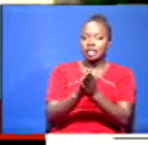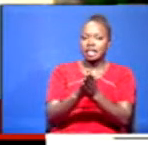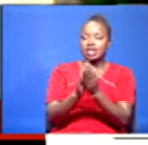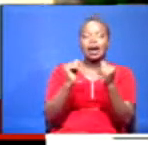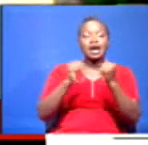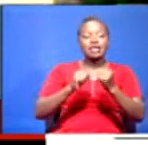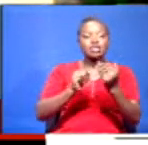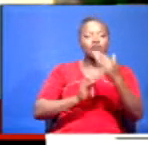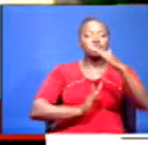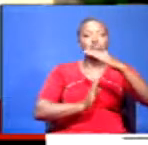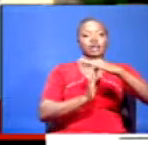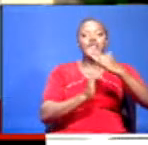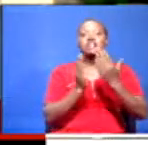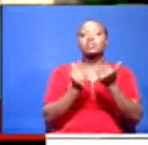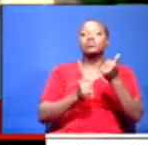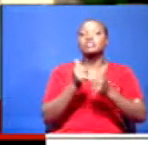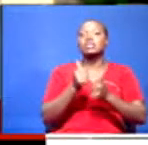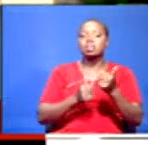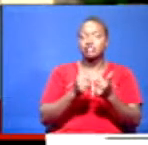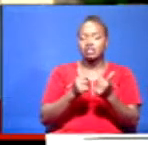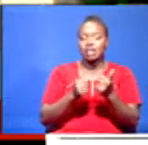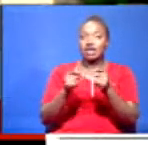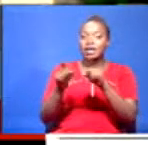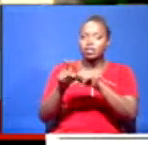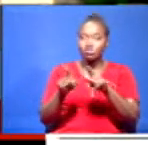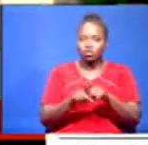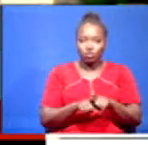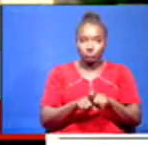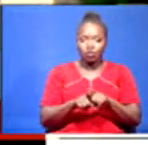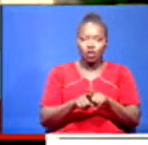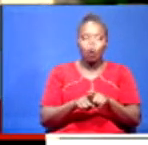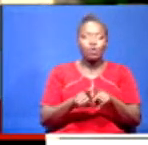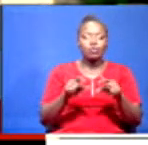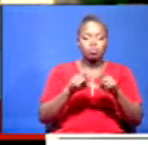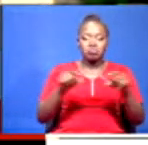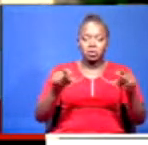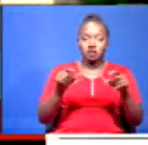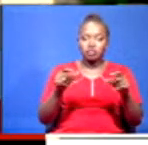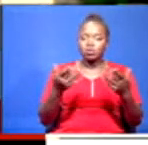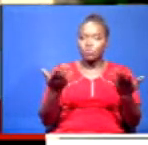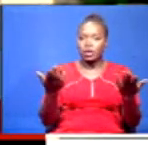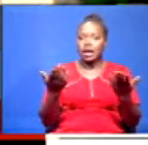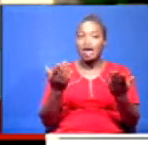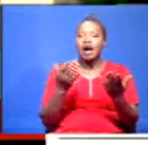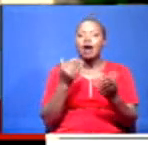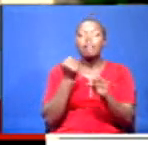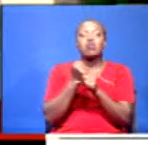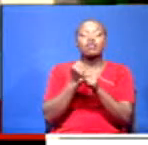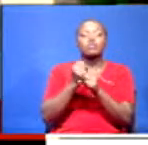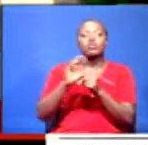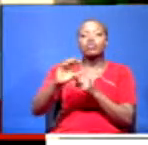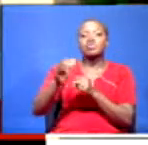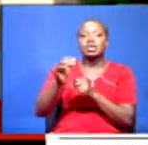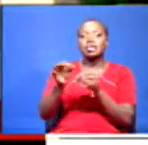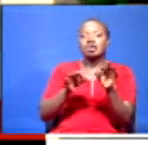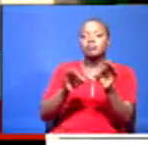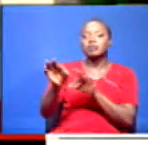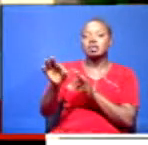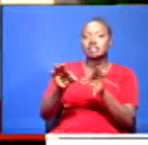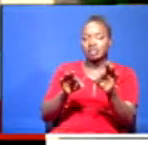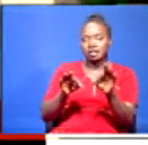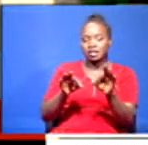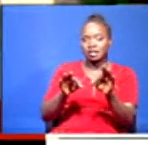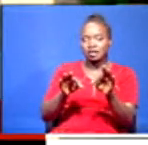priorities. And also you must have a benchmark through which performance of the counties can be measured. You